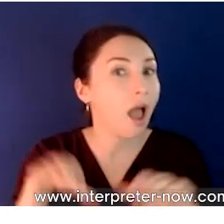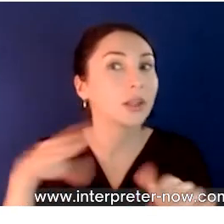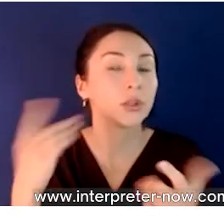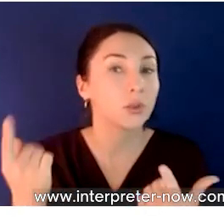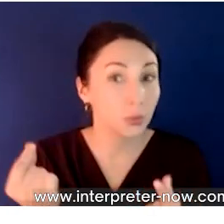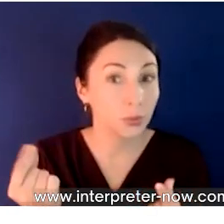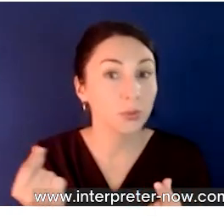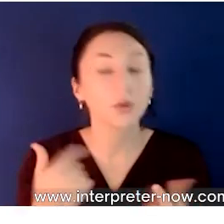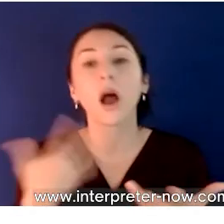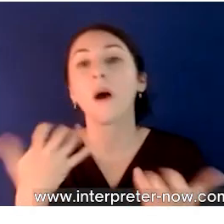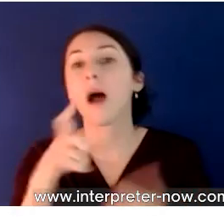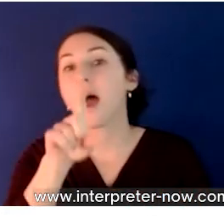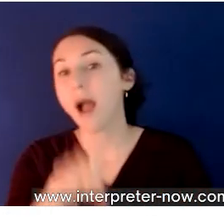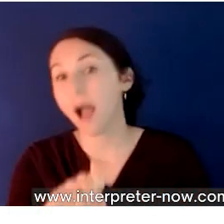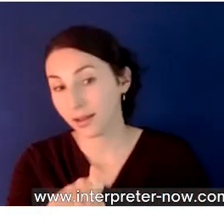want to ask you,